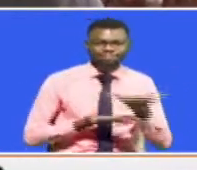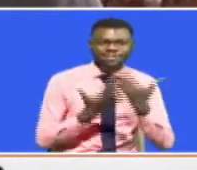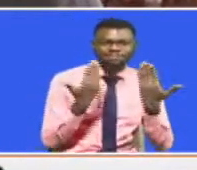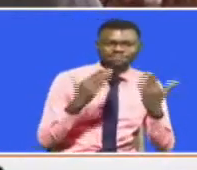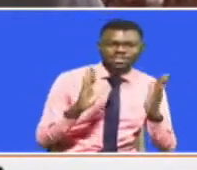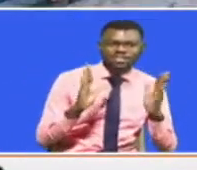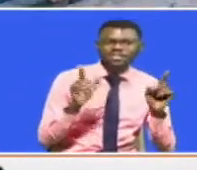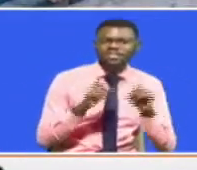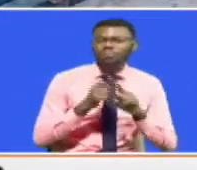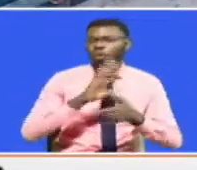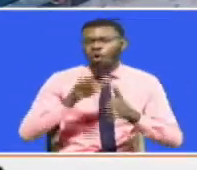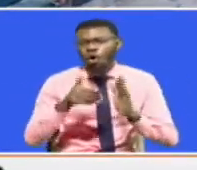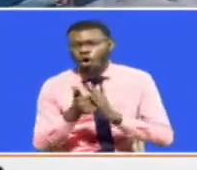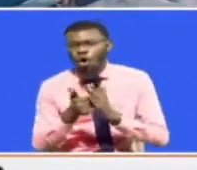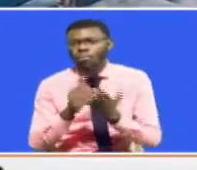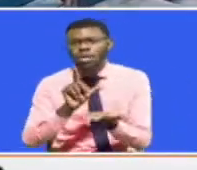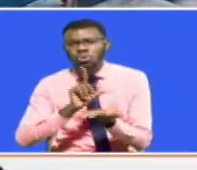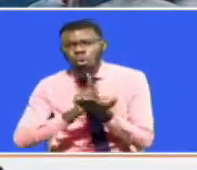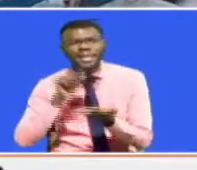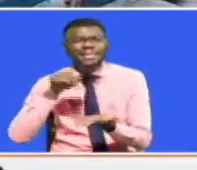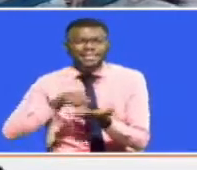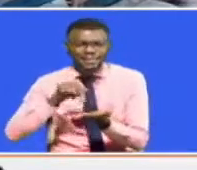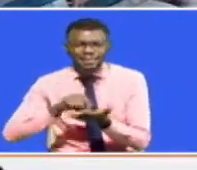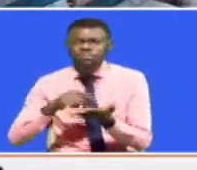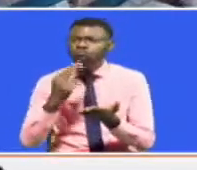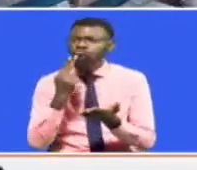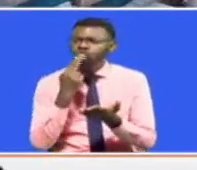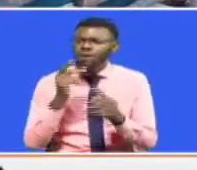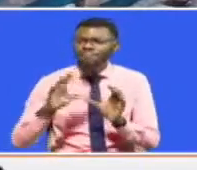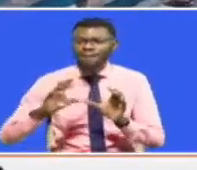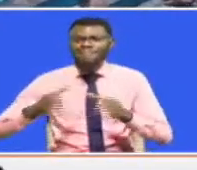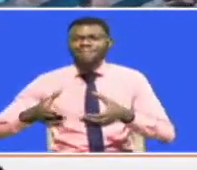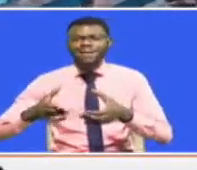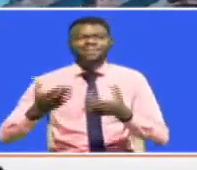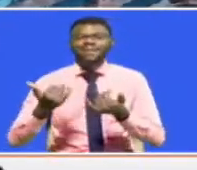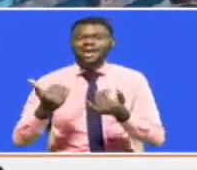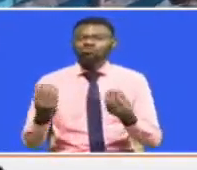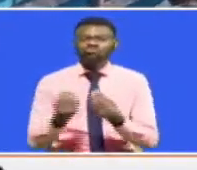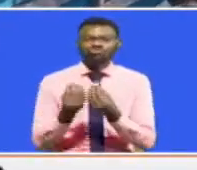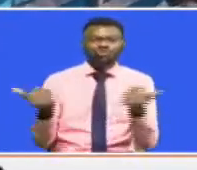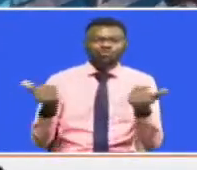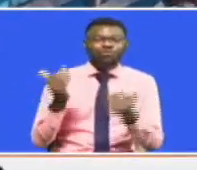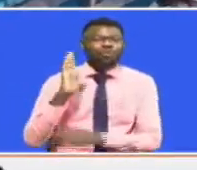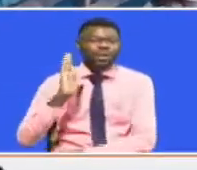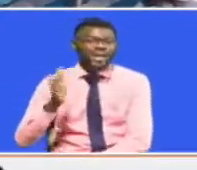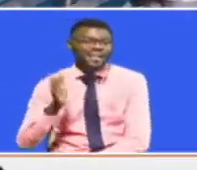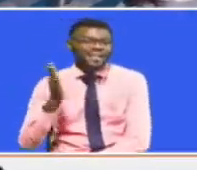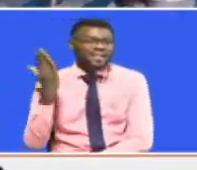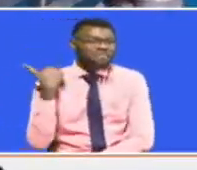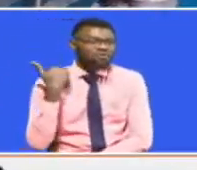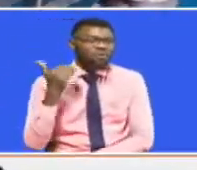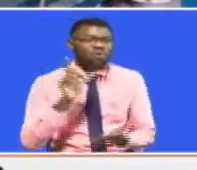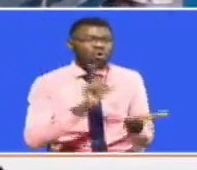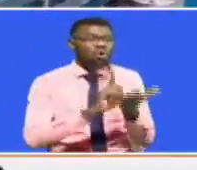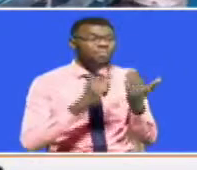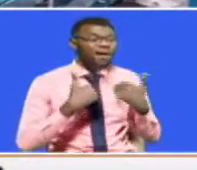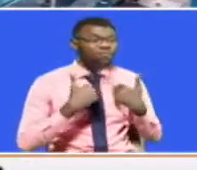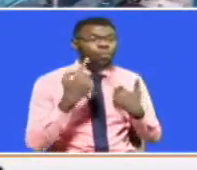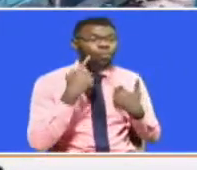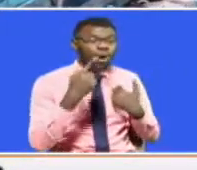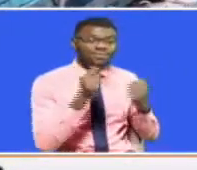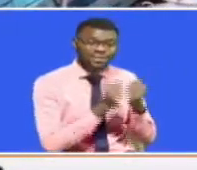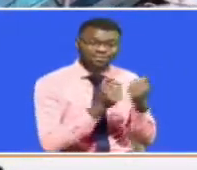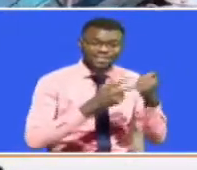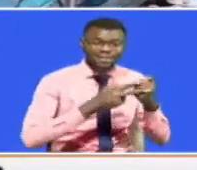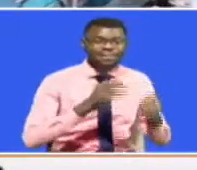public sugar mills. The news, which is a sigh of relief to farmers in the Sugar Belt region, had accumulated to a whopping 117